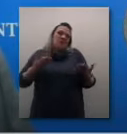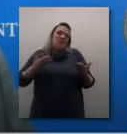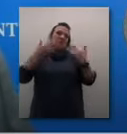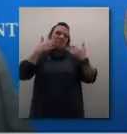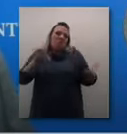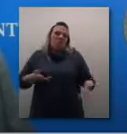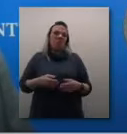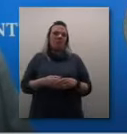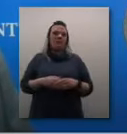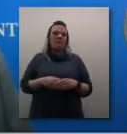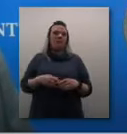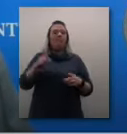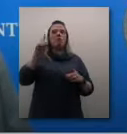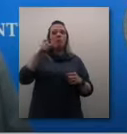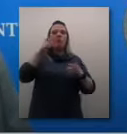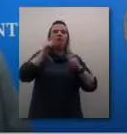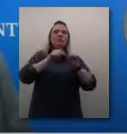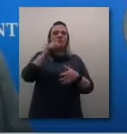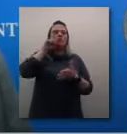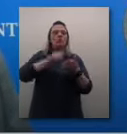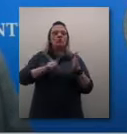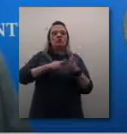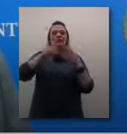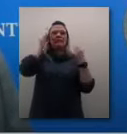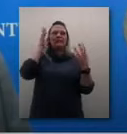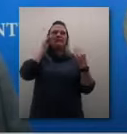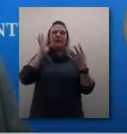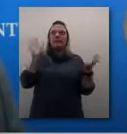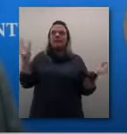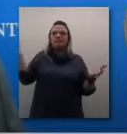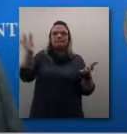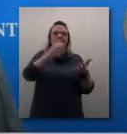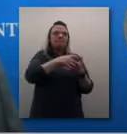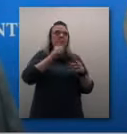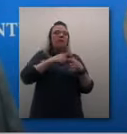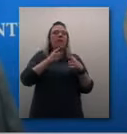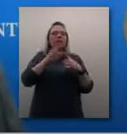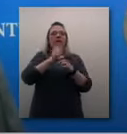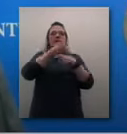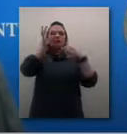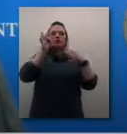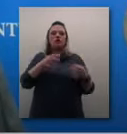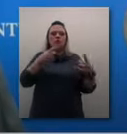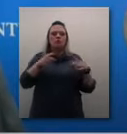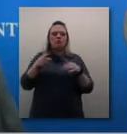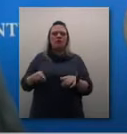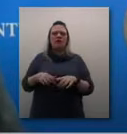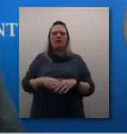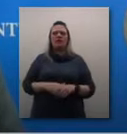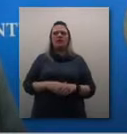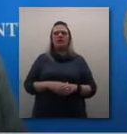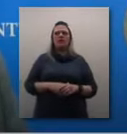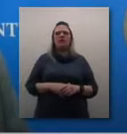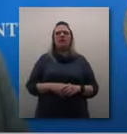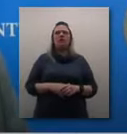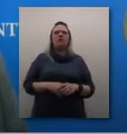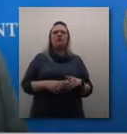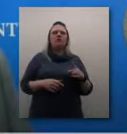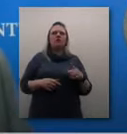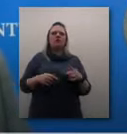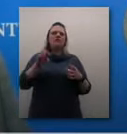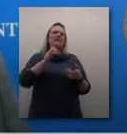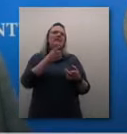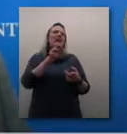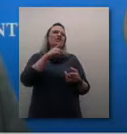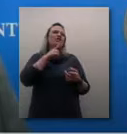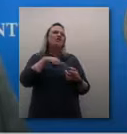have to keep on looking at the data and the hard data to make a better determination of what's going on. It's these predictions are like the weather.